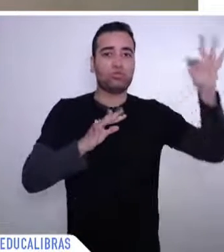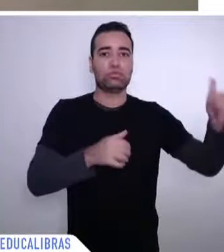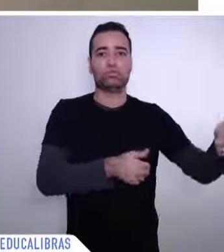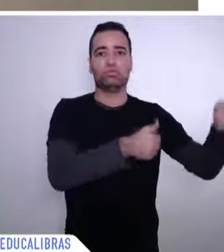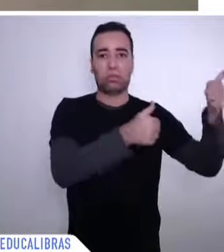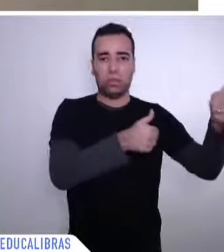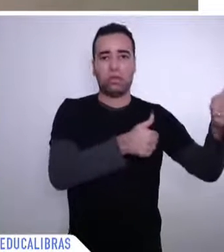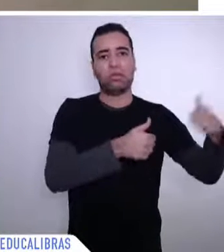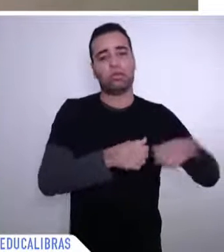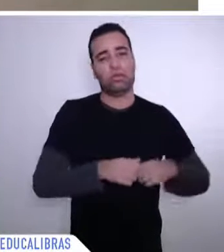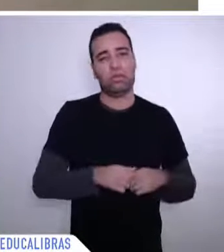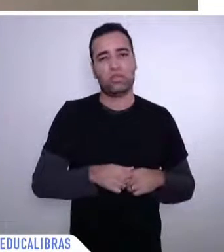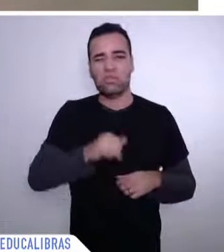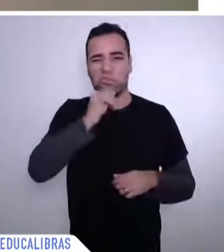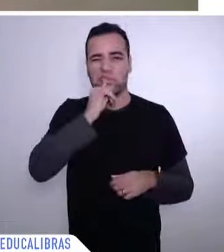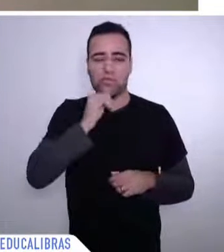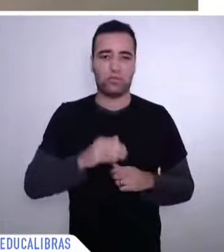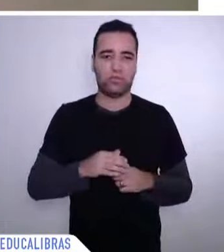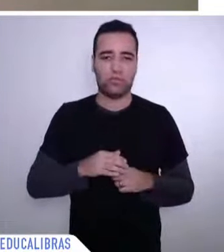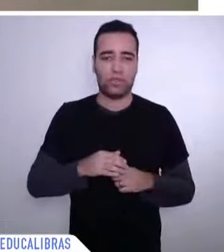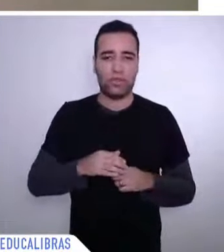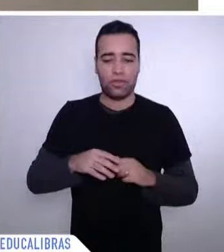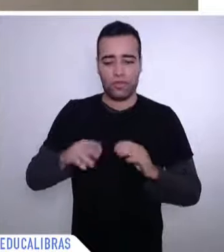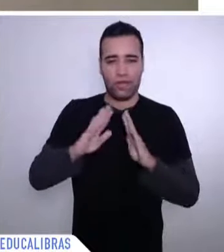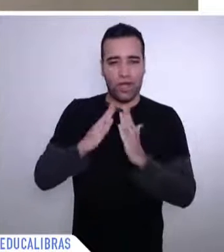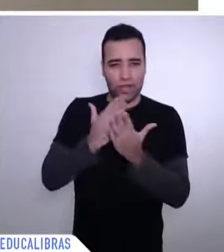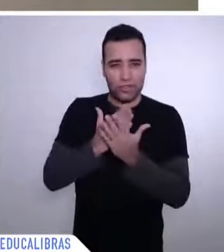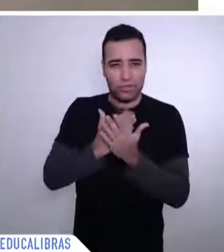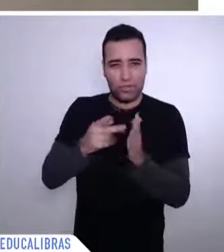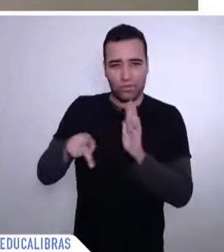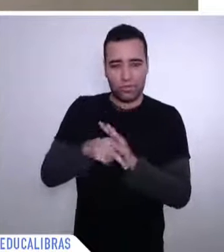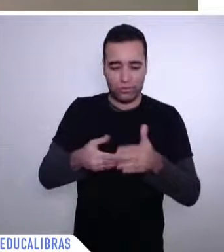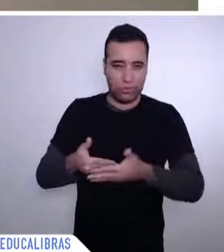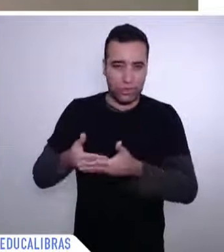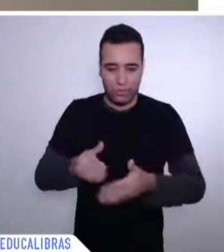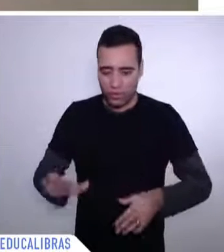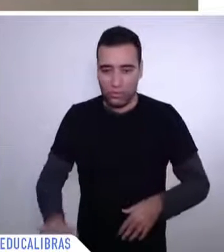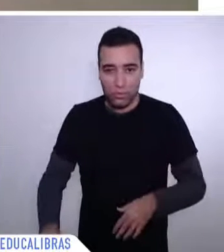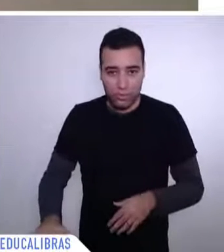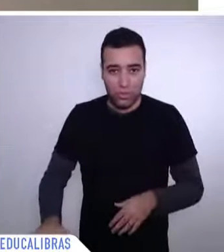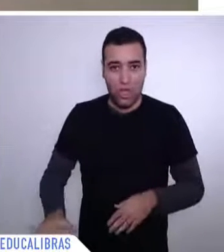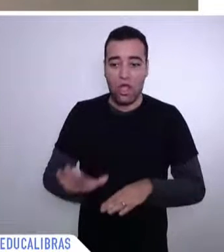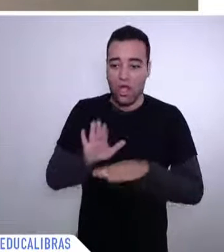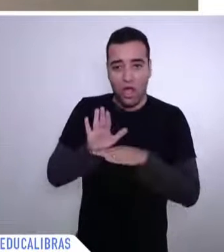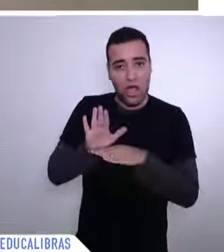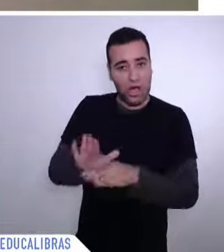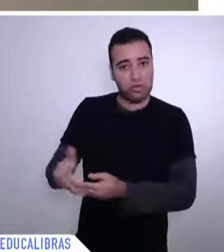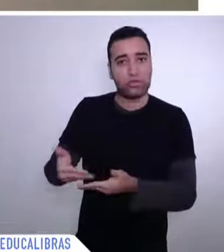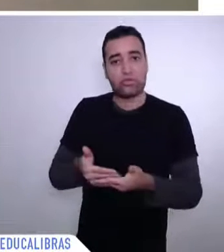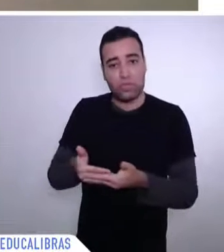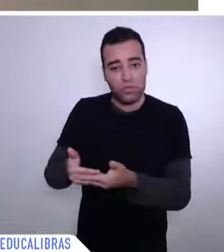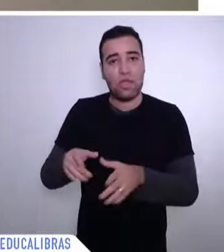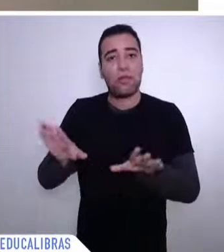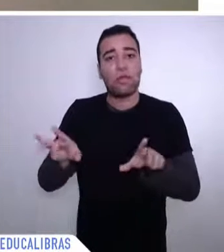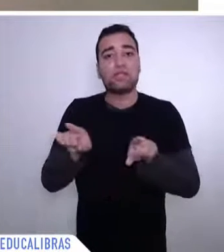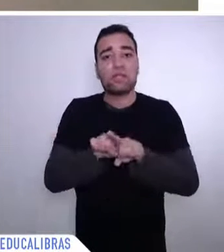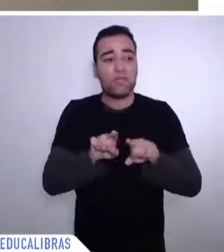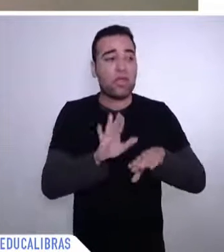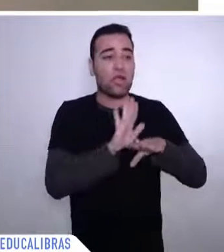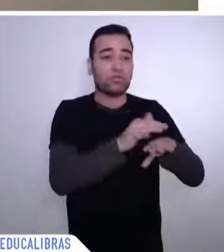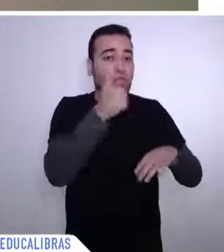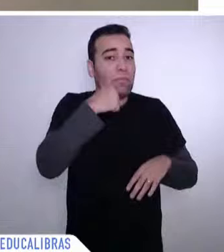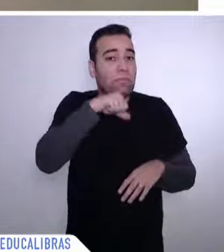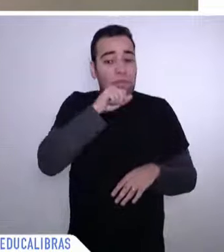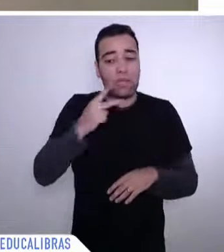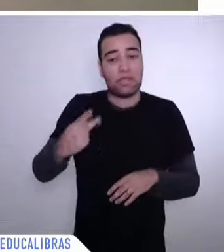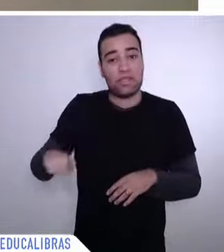school and do better later on in the labor market. I think Brazil also needs to improve redistribution. For instance,